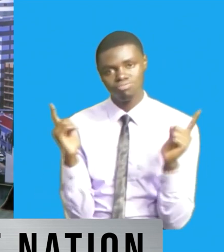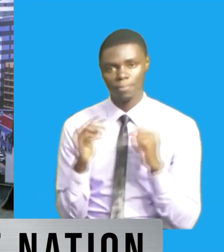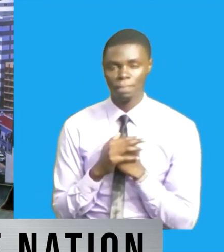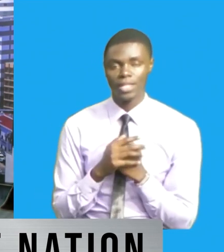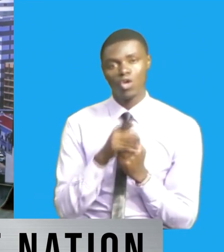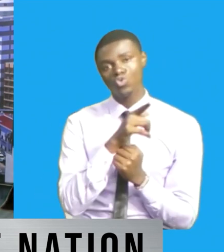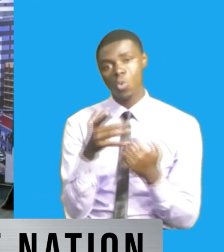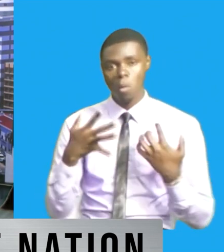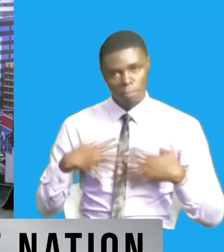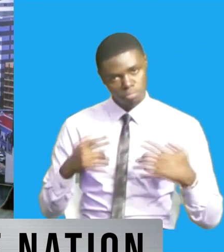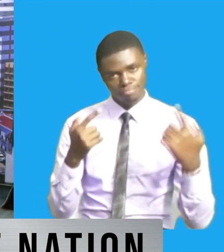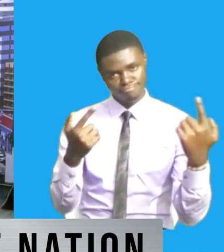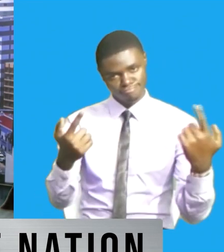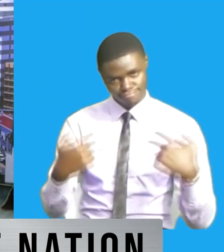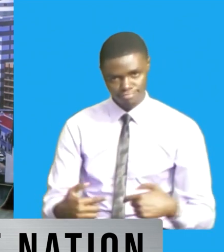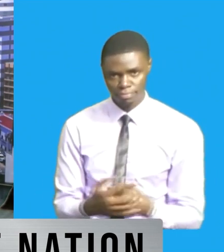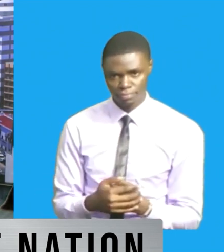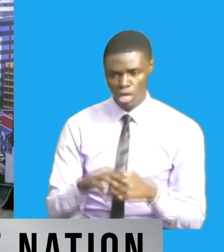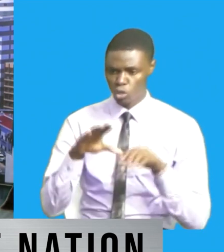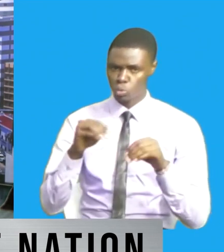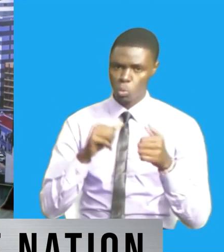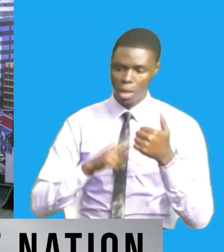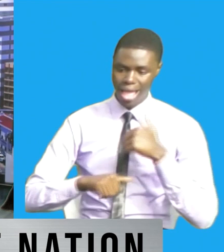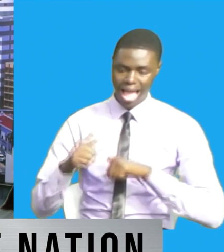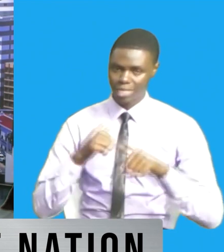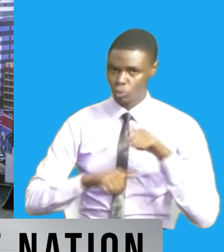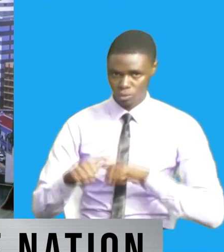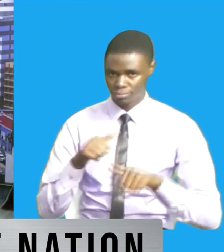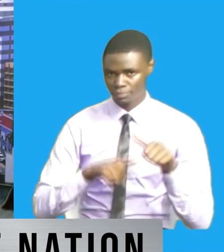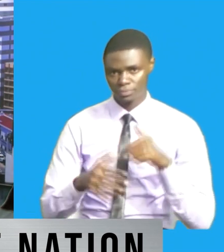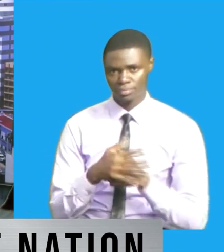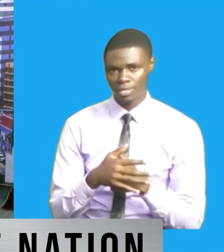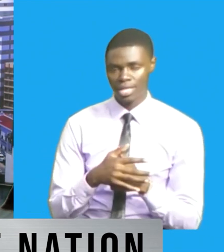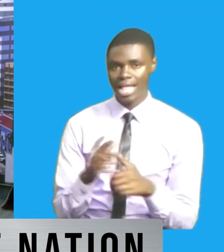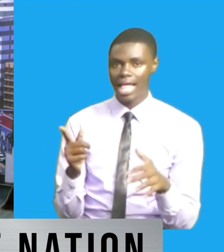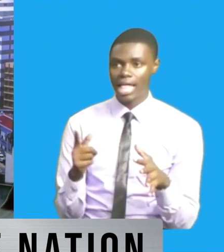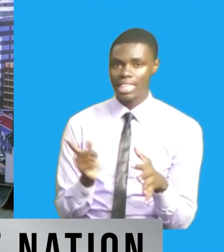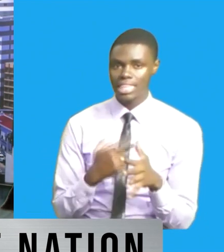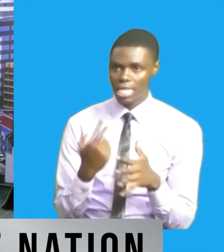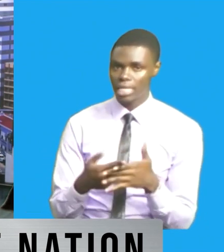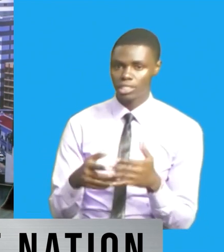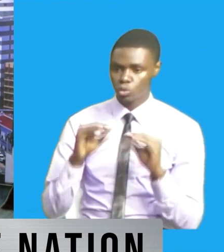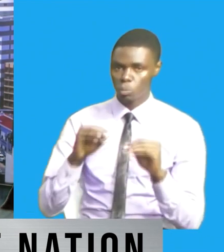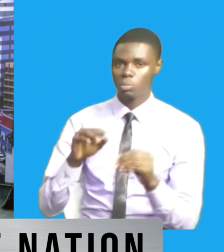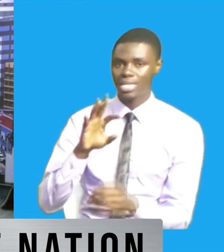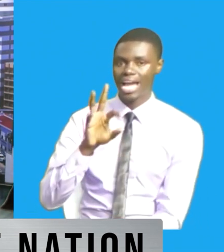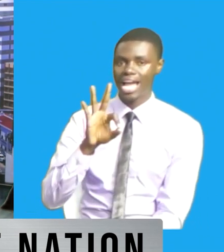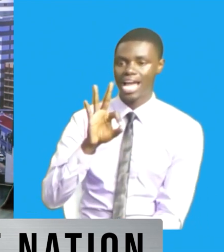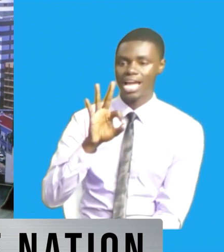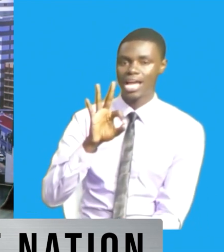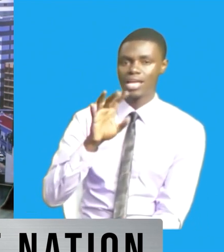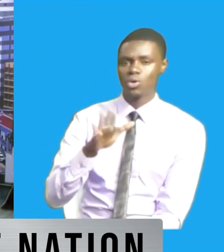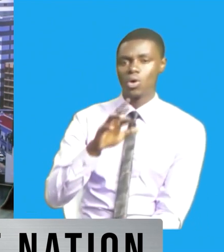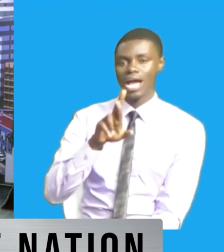nyinyi wananchi mkuje, tuchukue nafasi, tuweke hii mambo ya kitu kama referendum ama na vitu